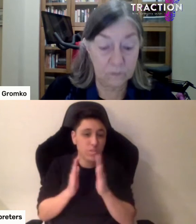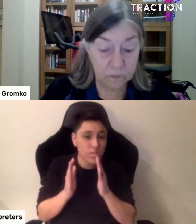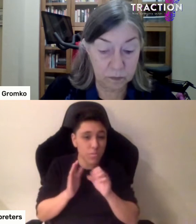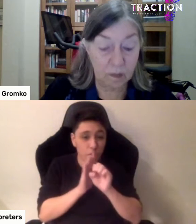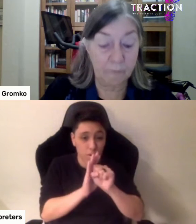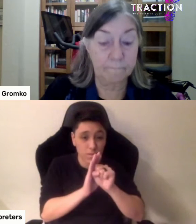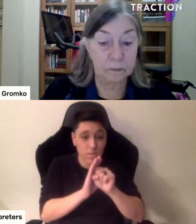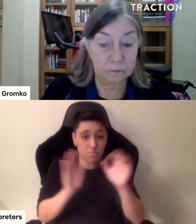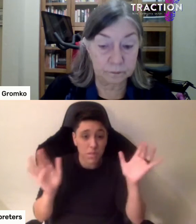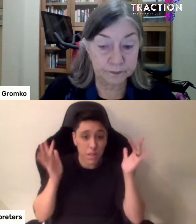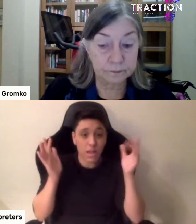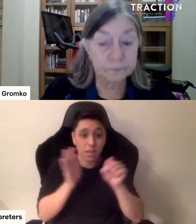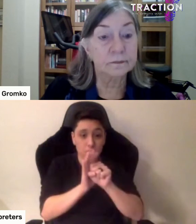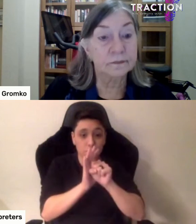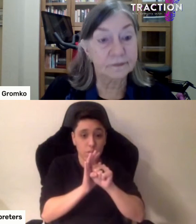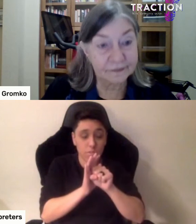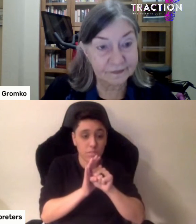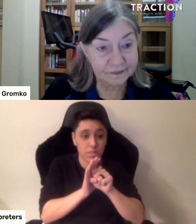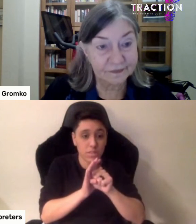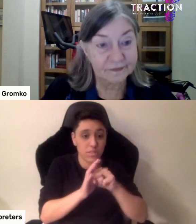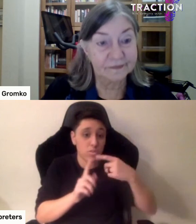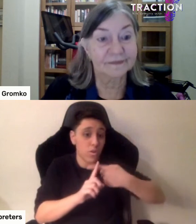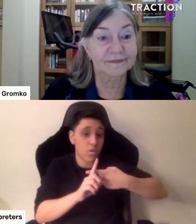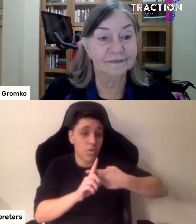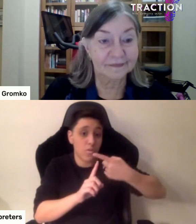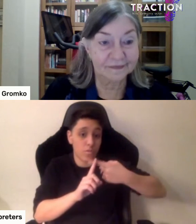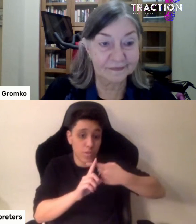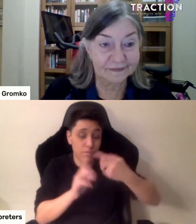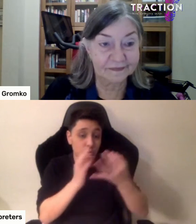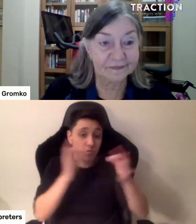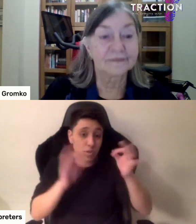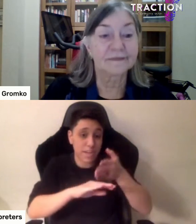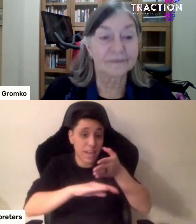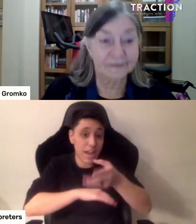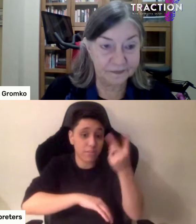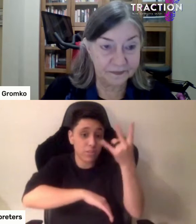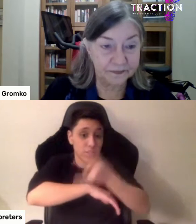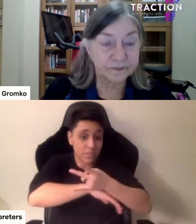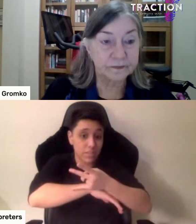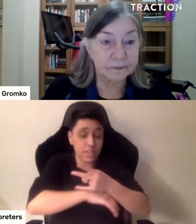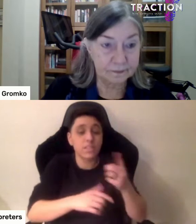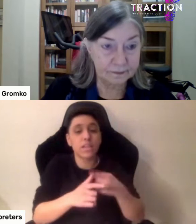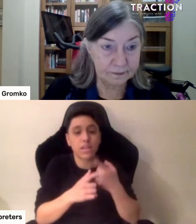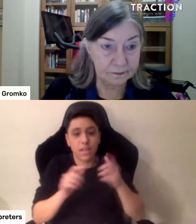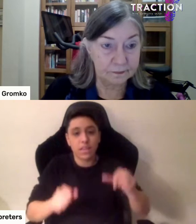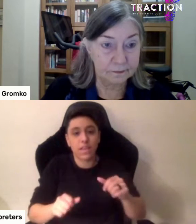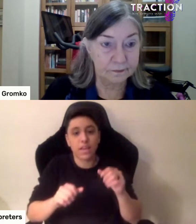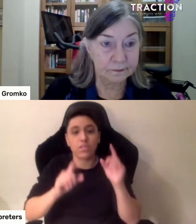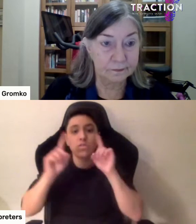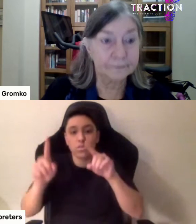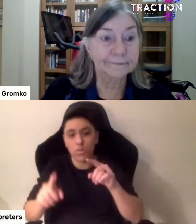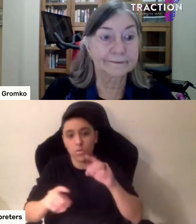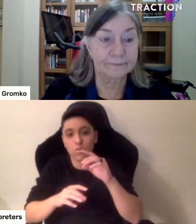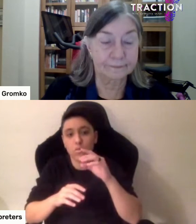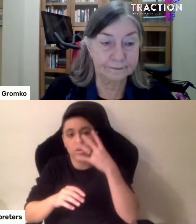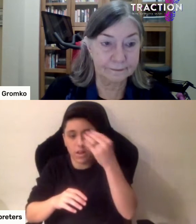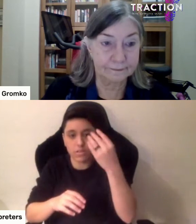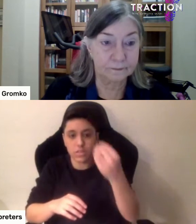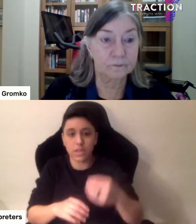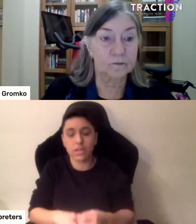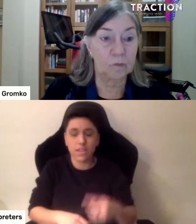been fever-free for 7 days, that actually they can come out of quarantine after 7 days. So I think it does vary by state and vary